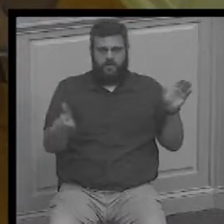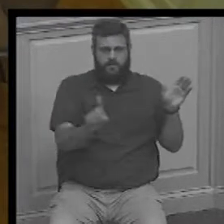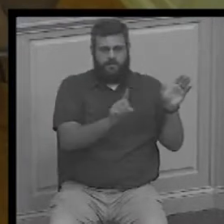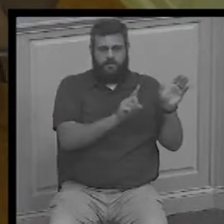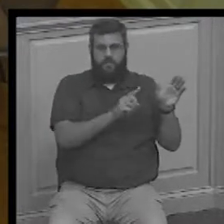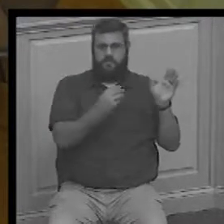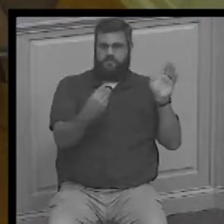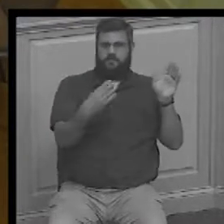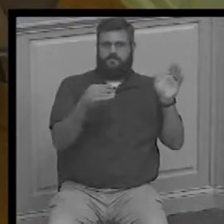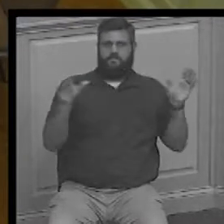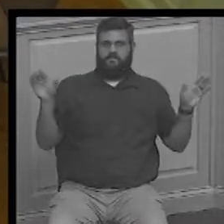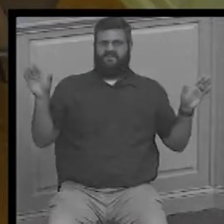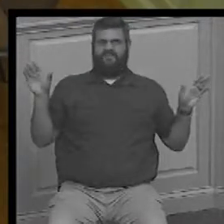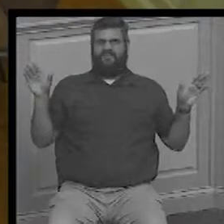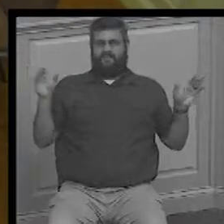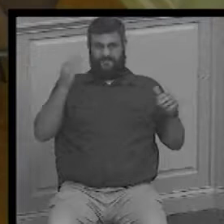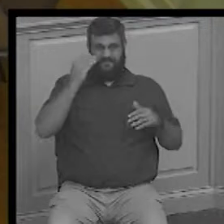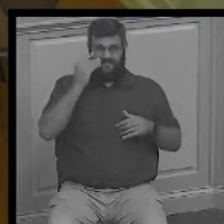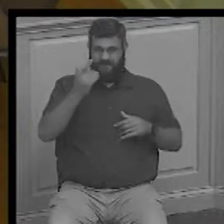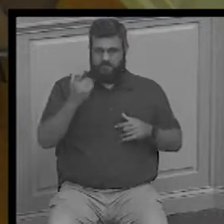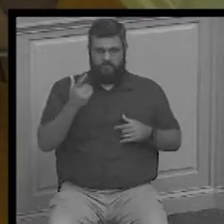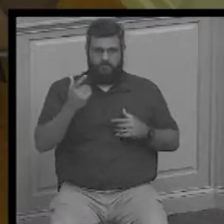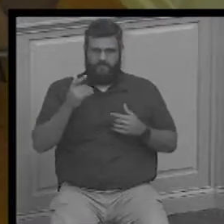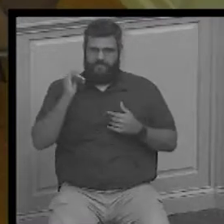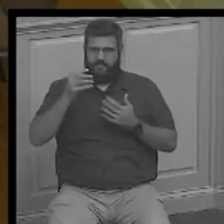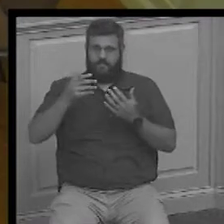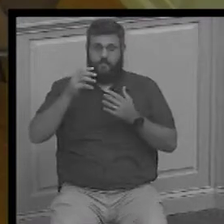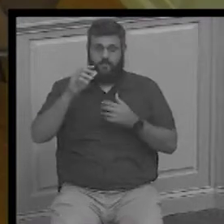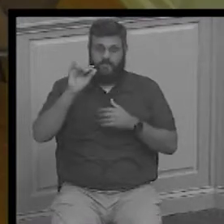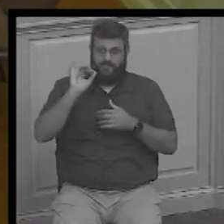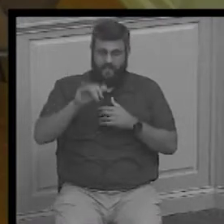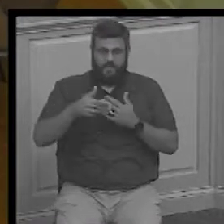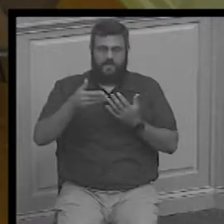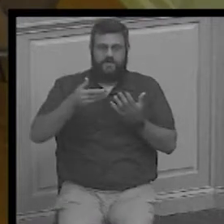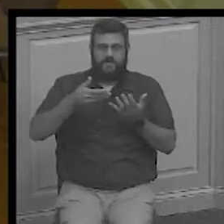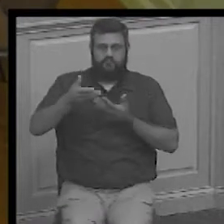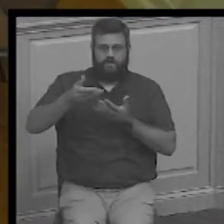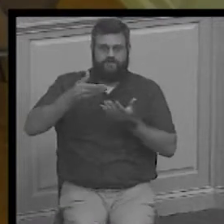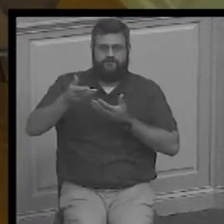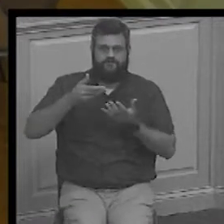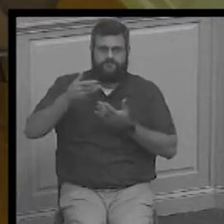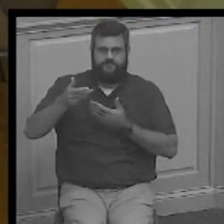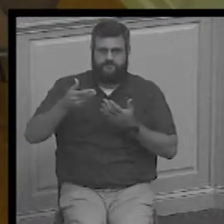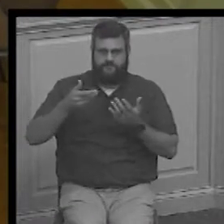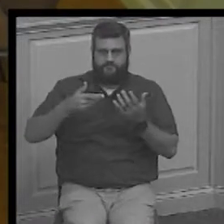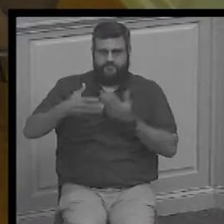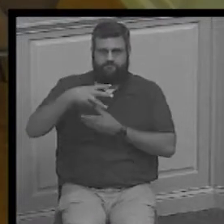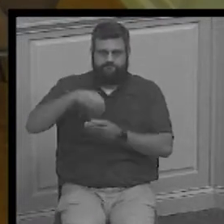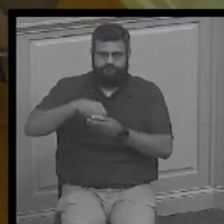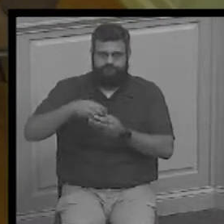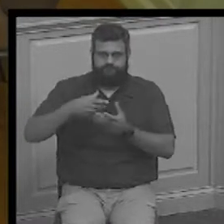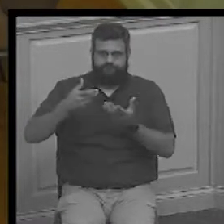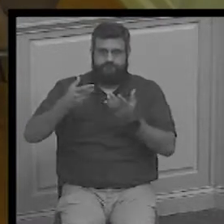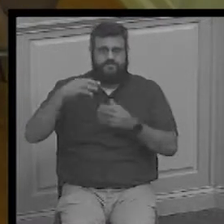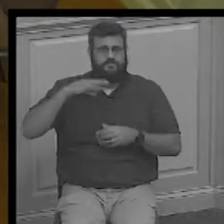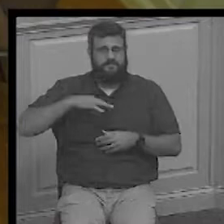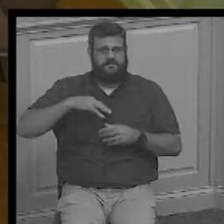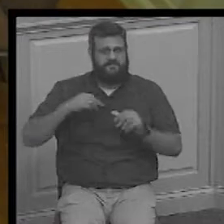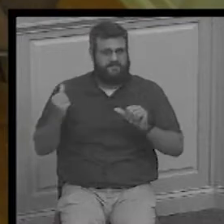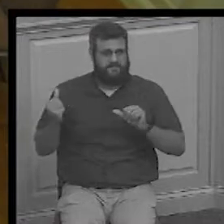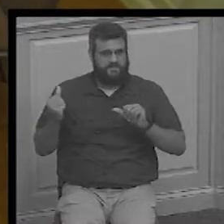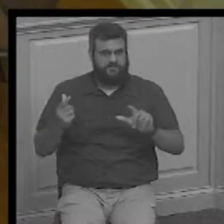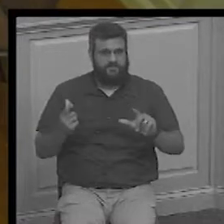just those are sort of interactive things that would benefit everyone.